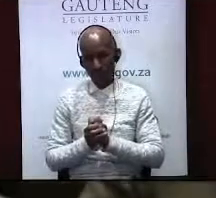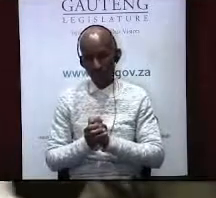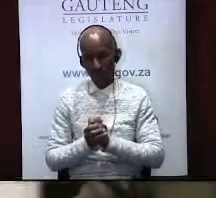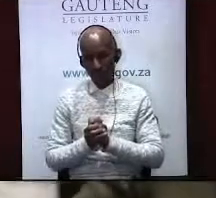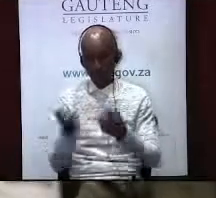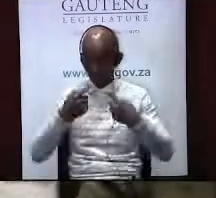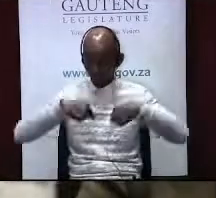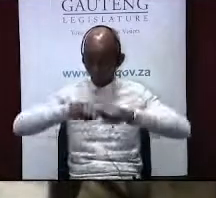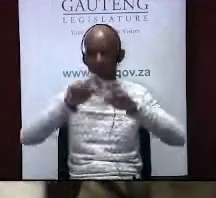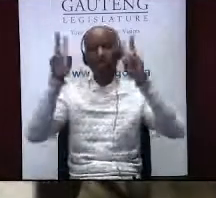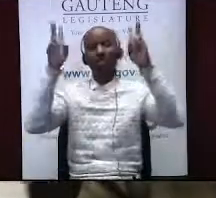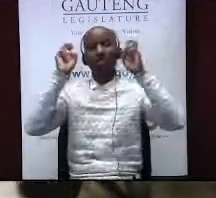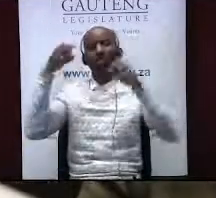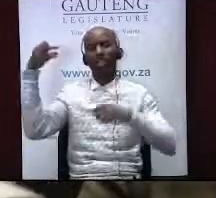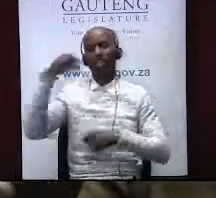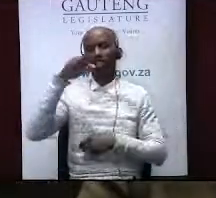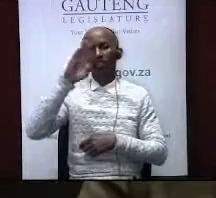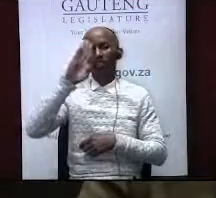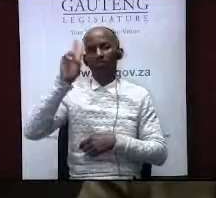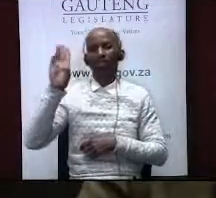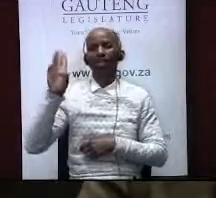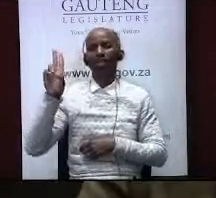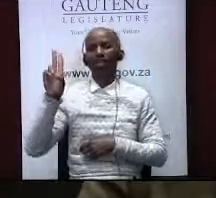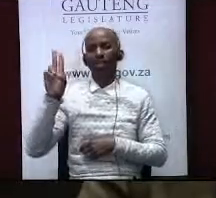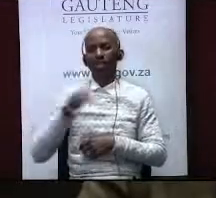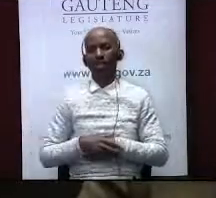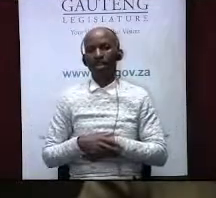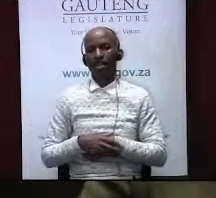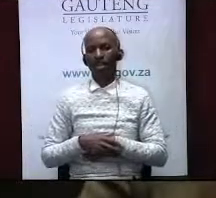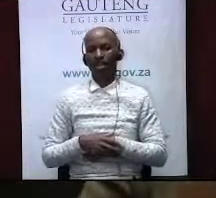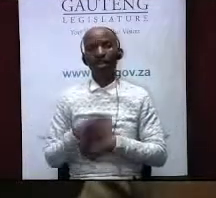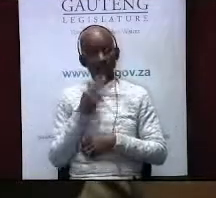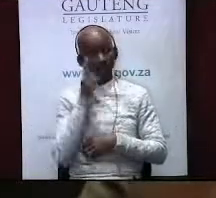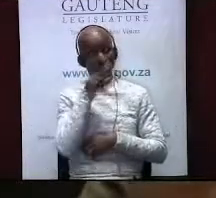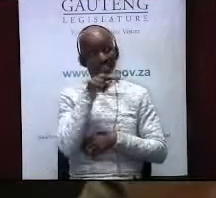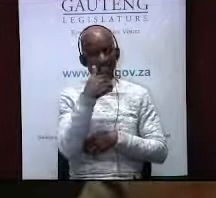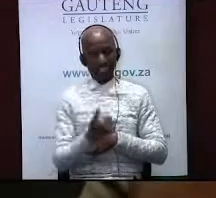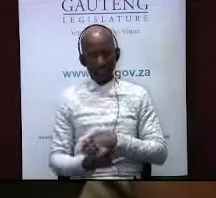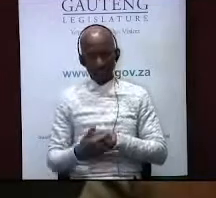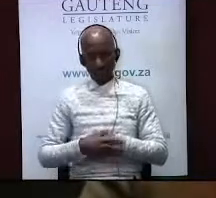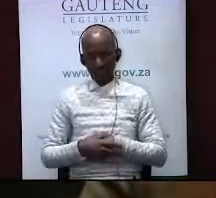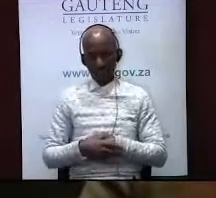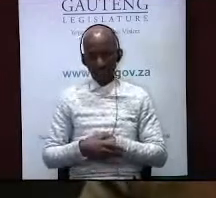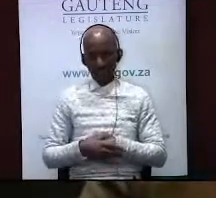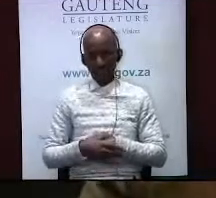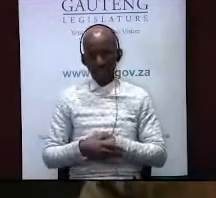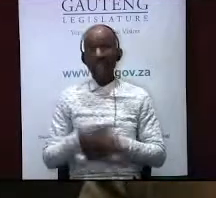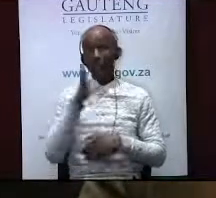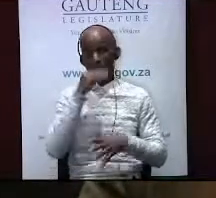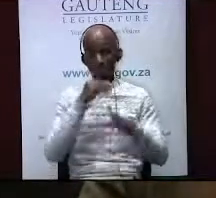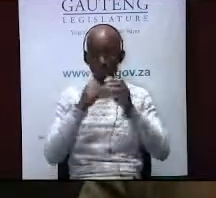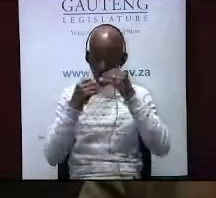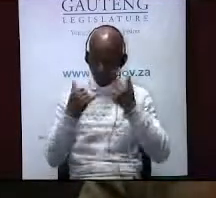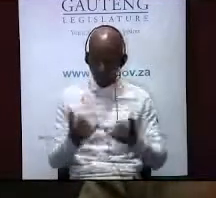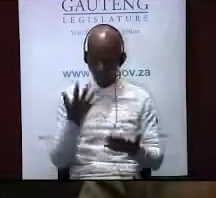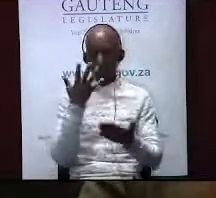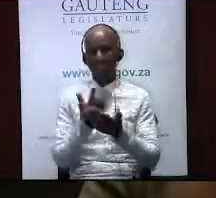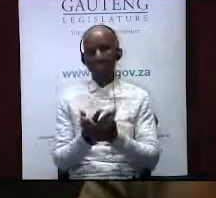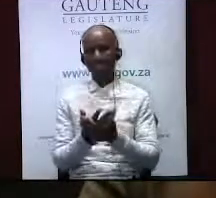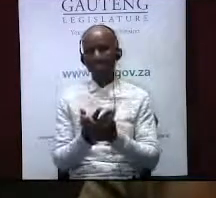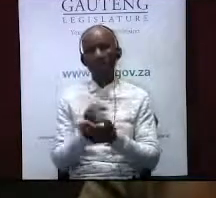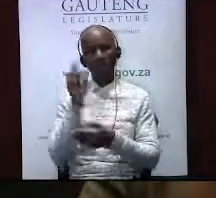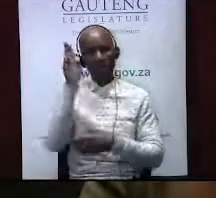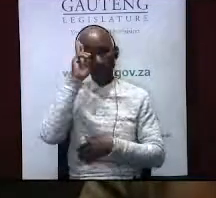As we are on the topic of GBV, I have found out that as we are speaking, we must also take